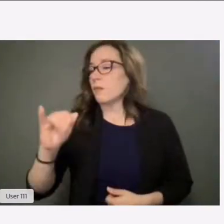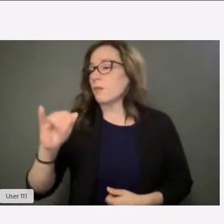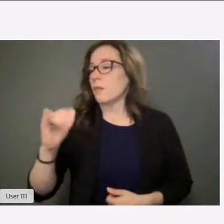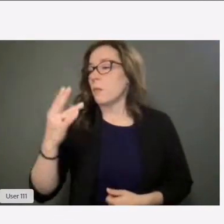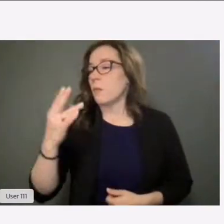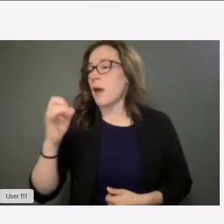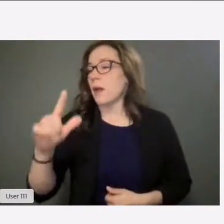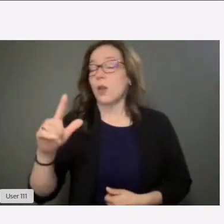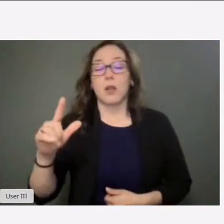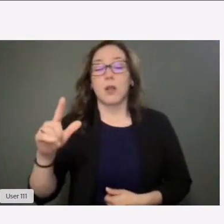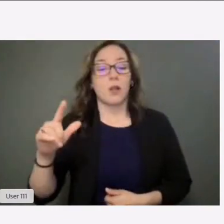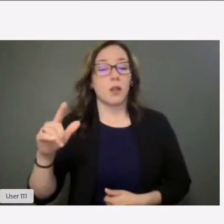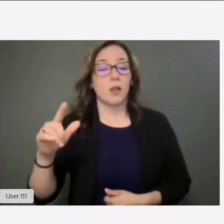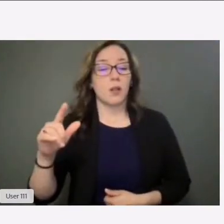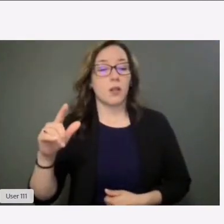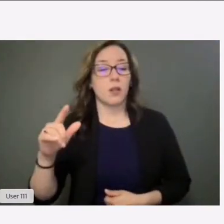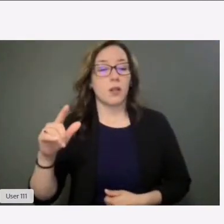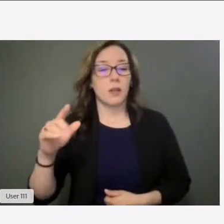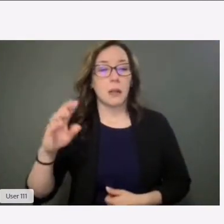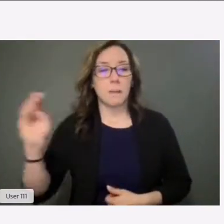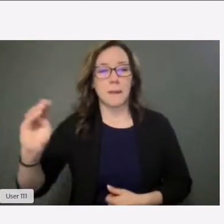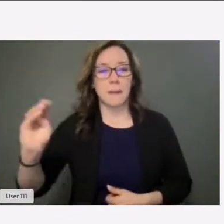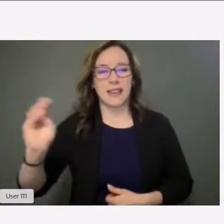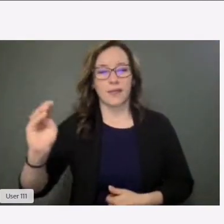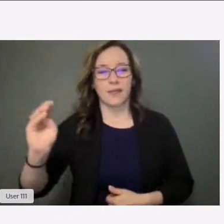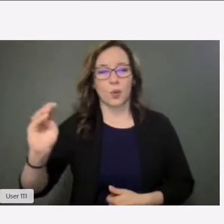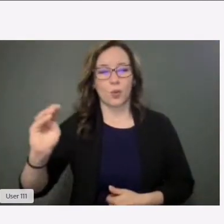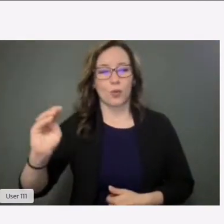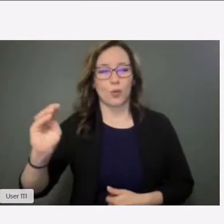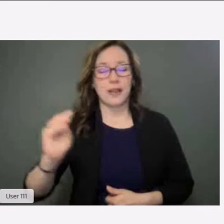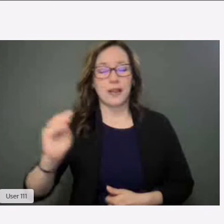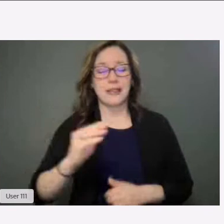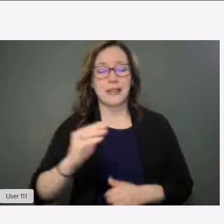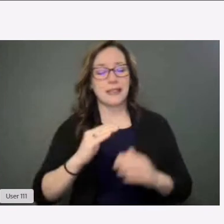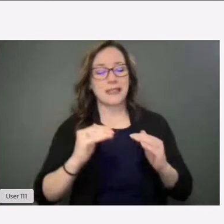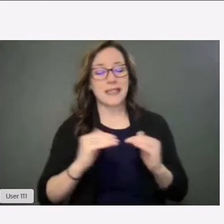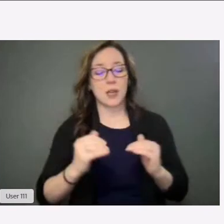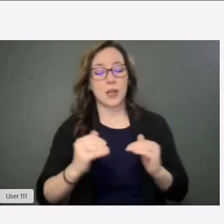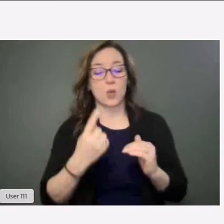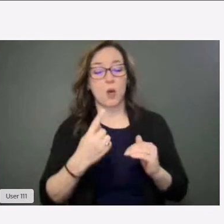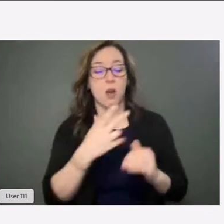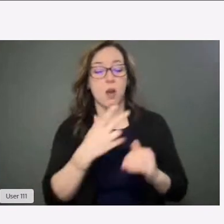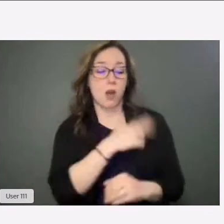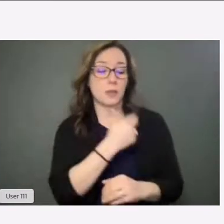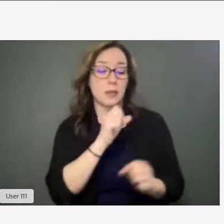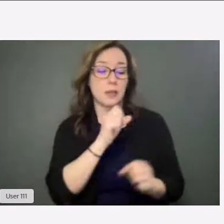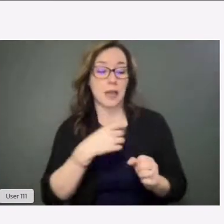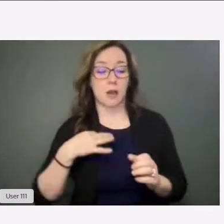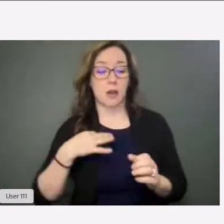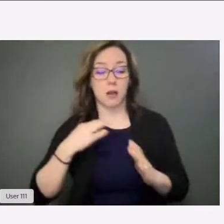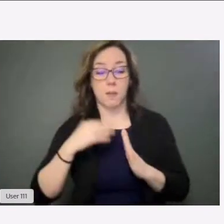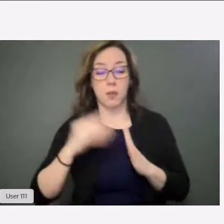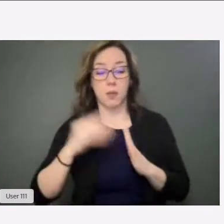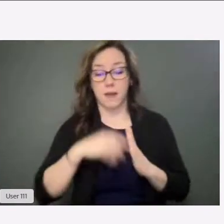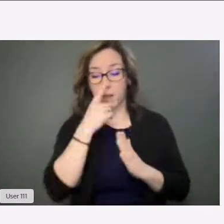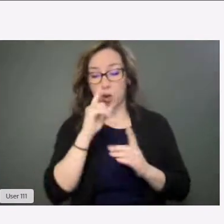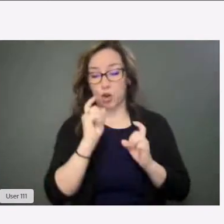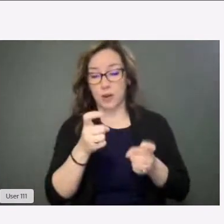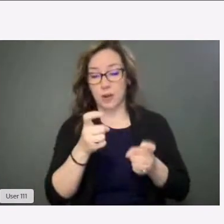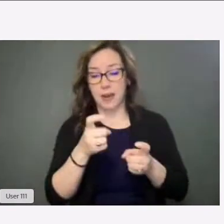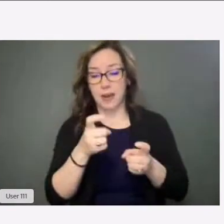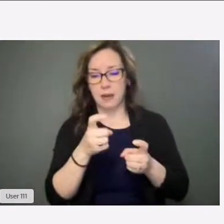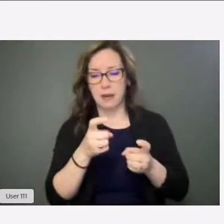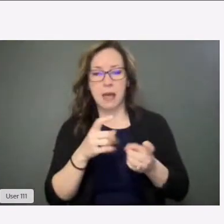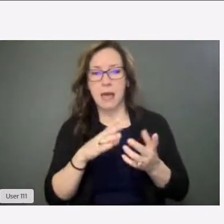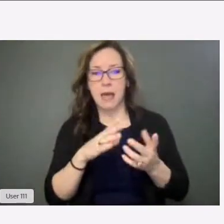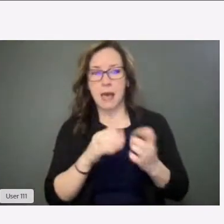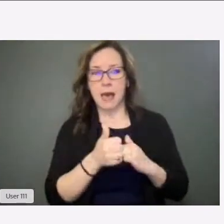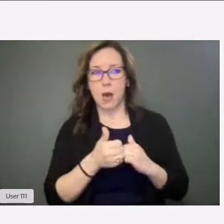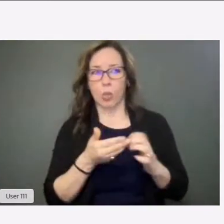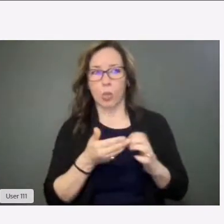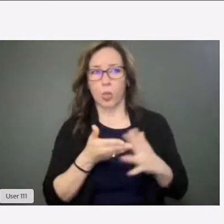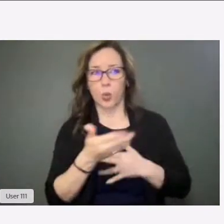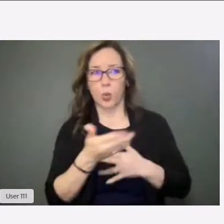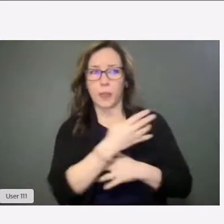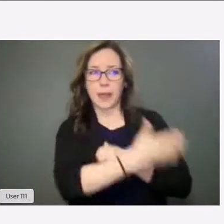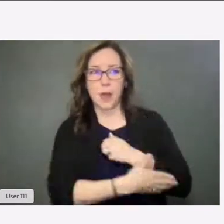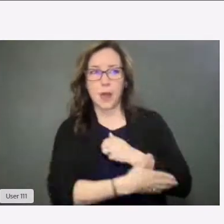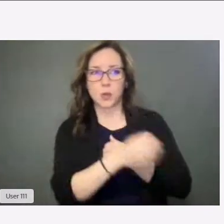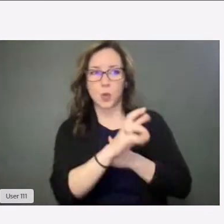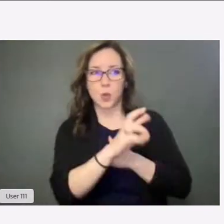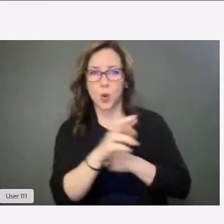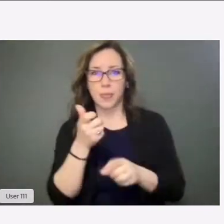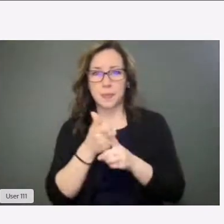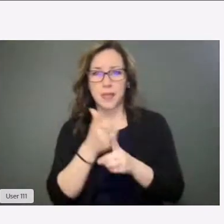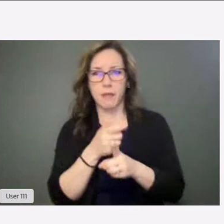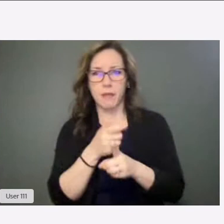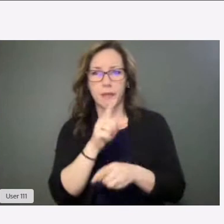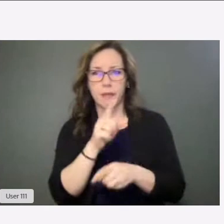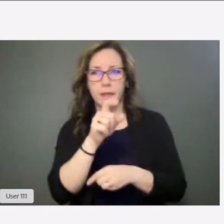Magnifico. Are Tier 1 hospitals able to apply for the grant? And if so, would they need to apply through the county or do so themselves? So I think,